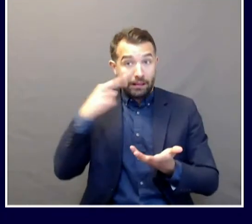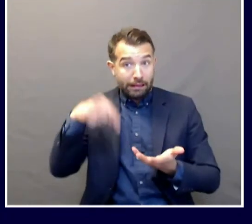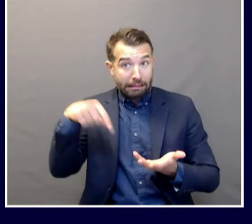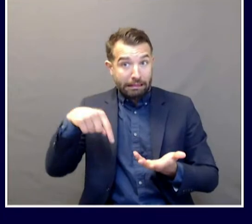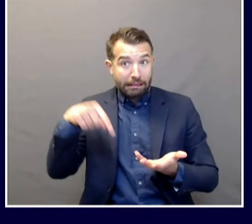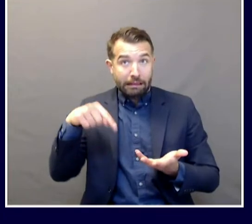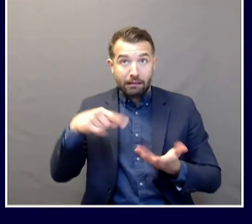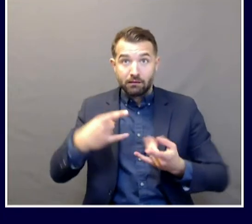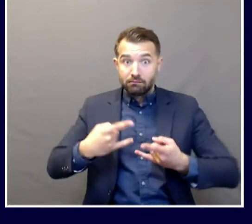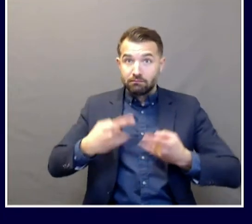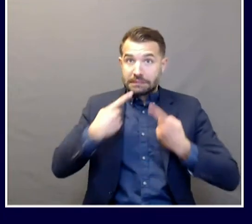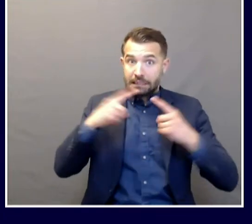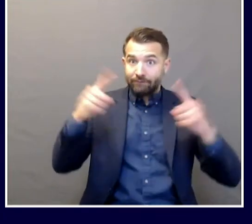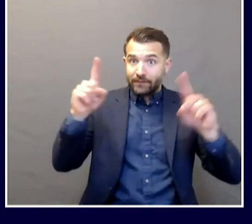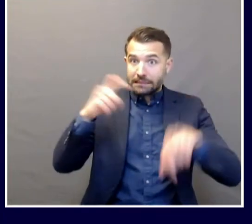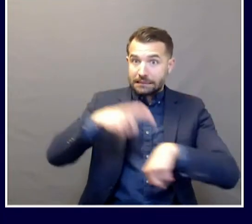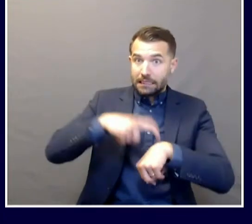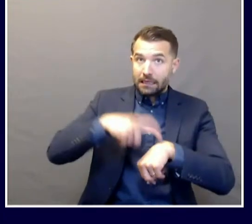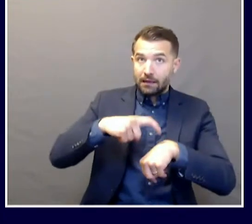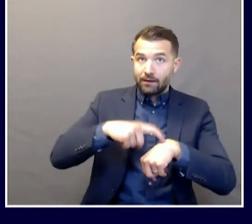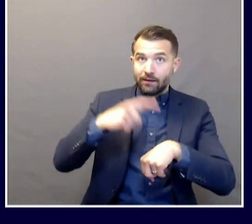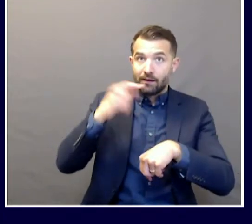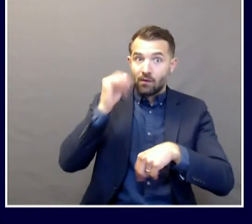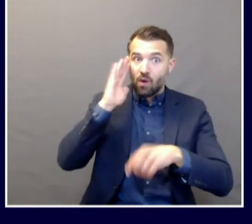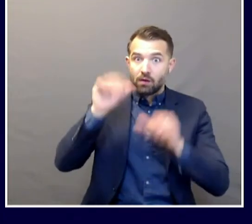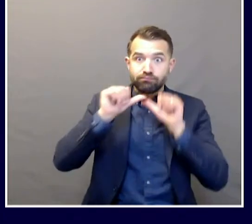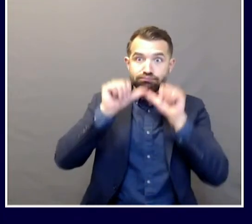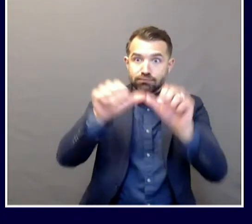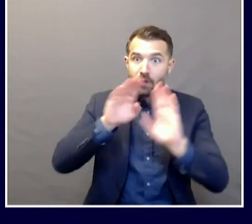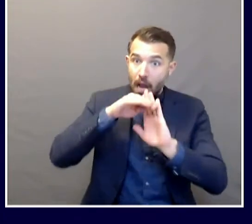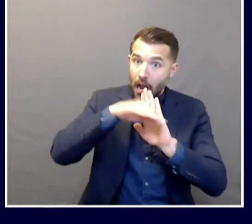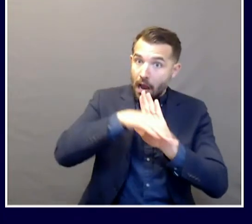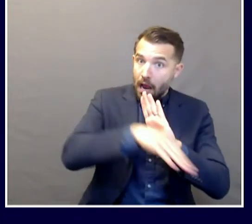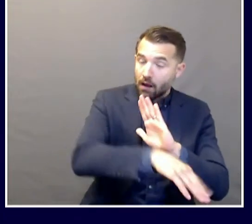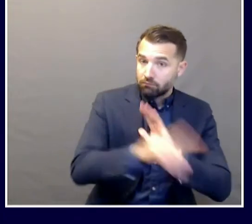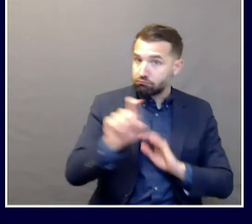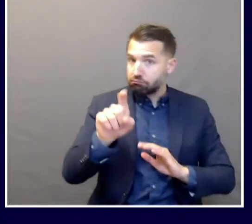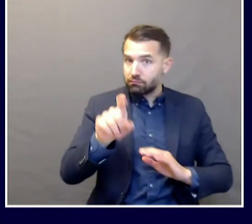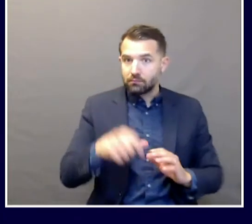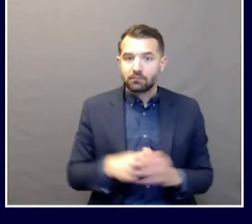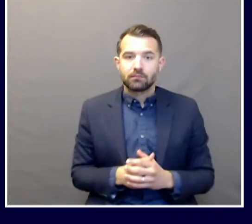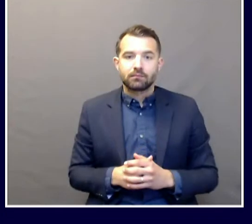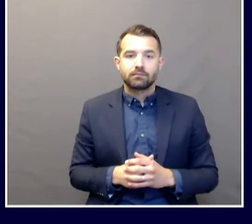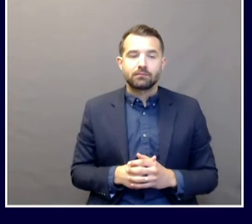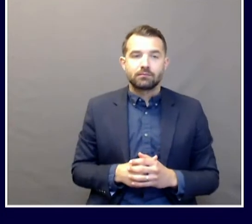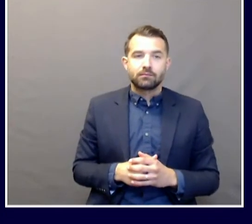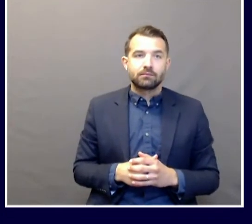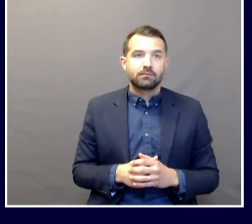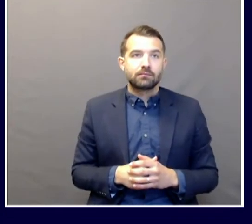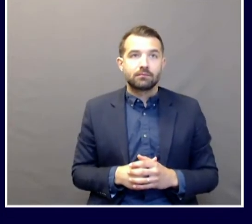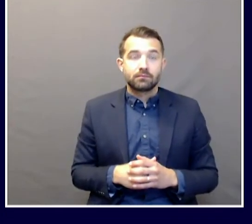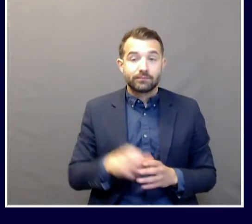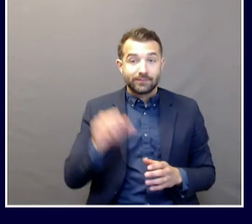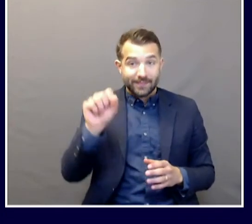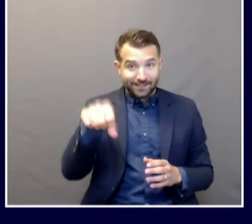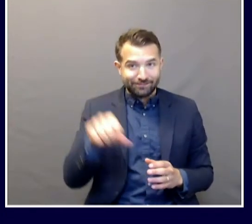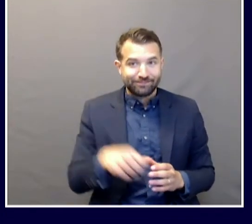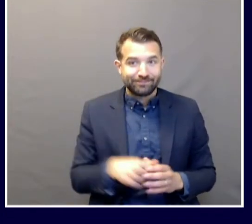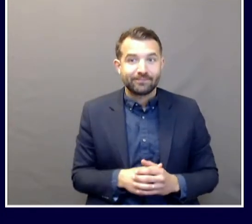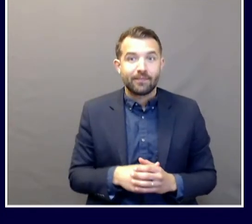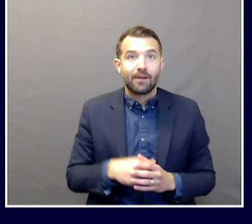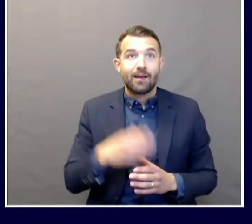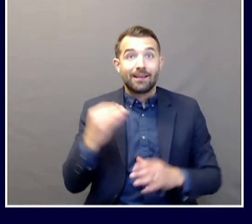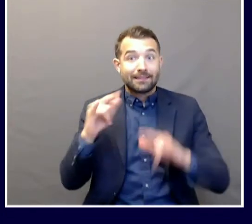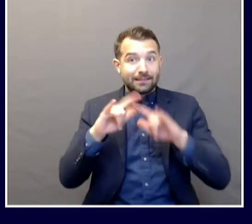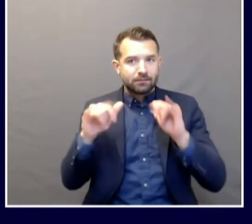sort of yo-yo we've been on? Well, yes, Patrick, but it's a very cautious and qualified yes. Here's why. As